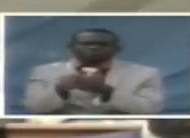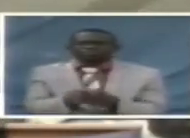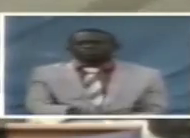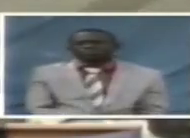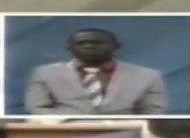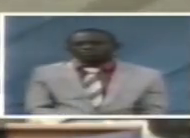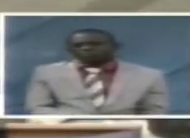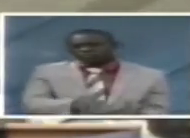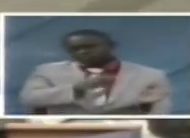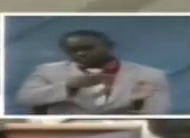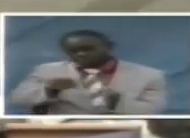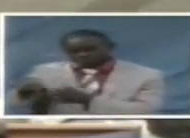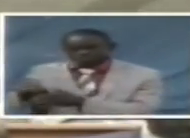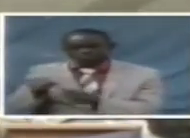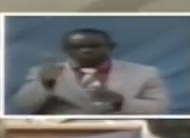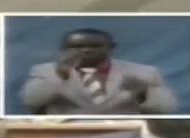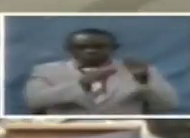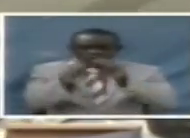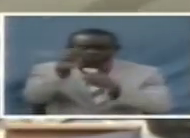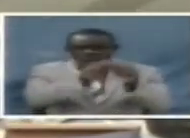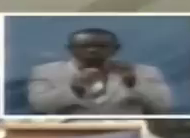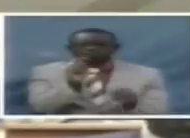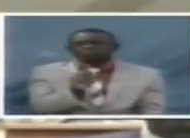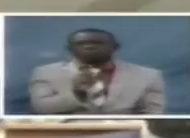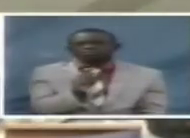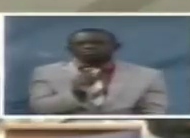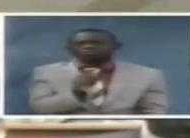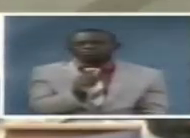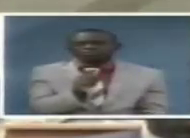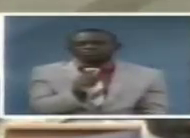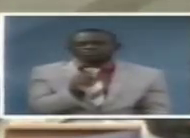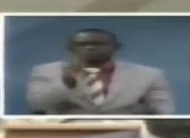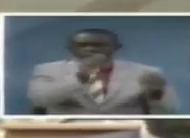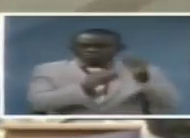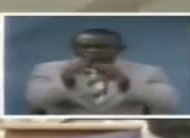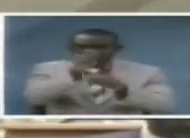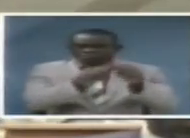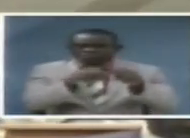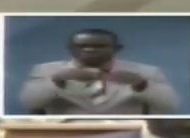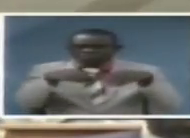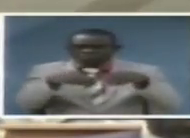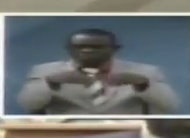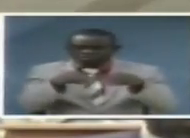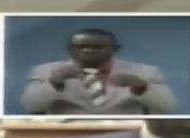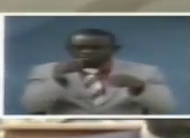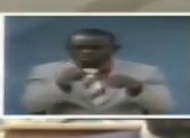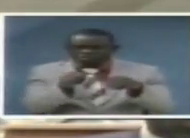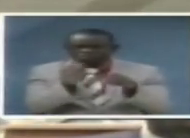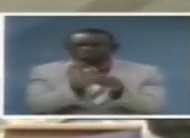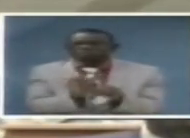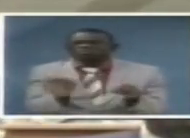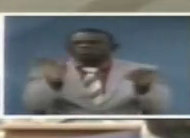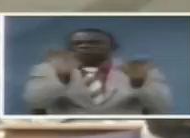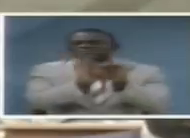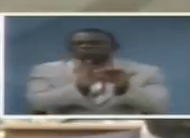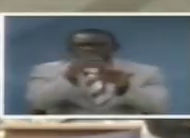Tourism marketing and partnership with the private sector in conservation remain central to